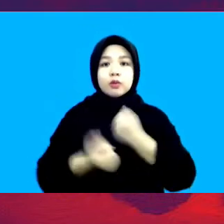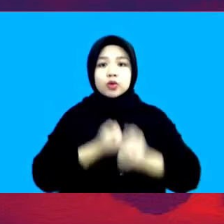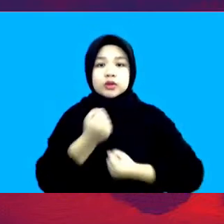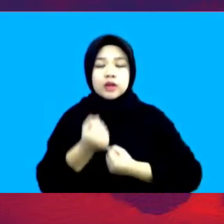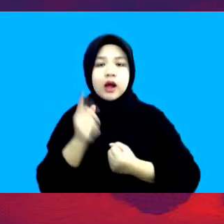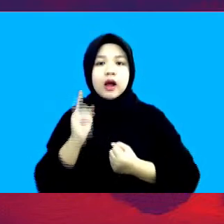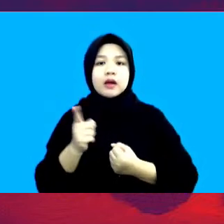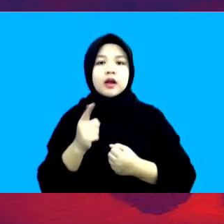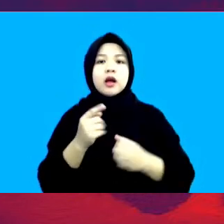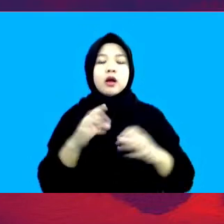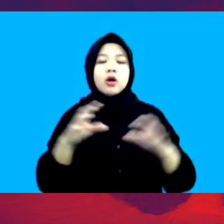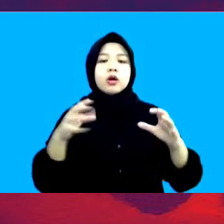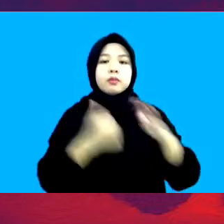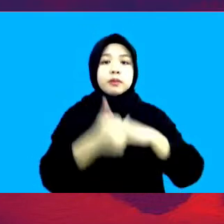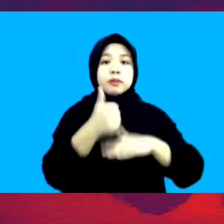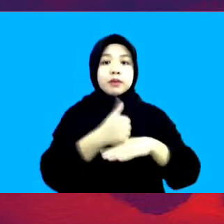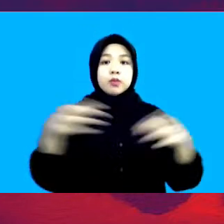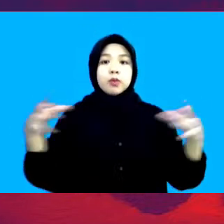is to